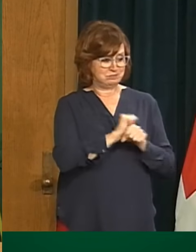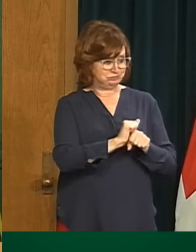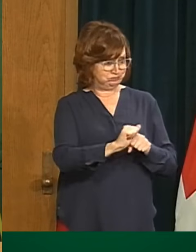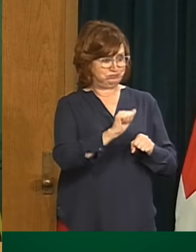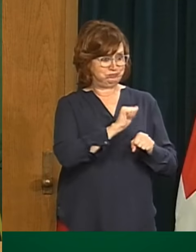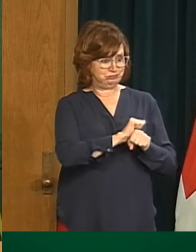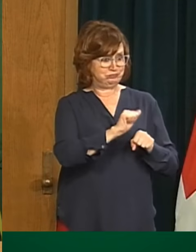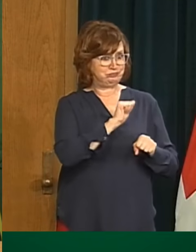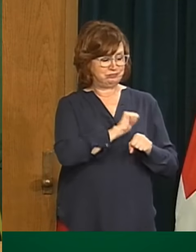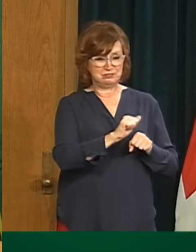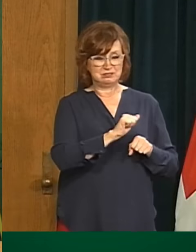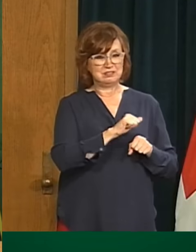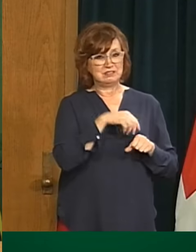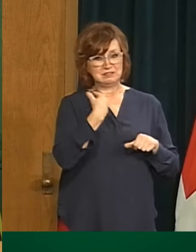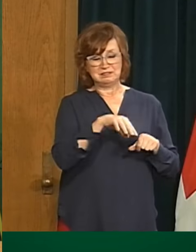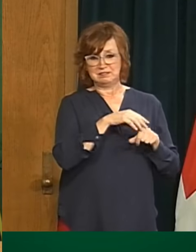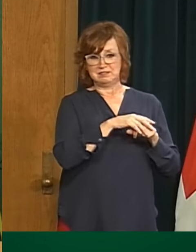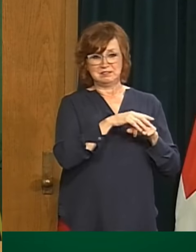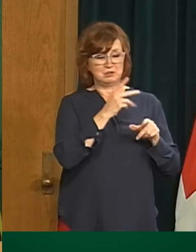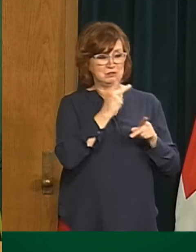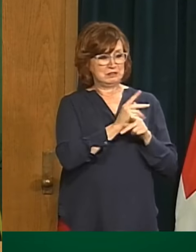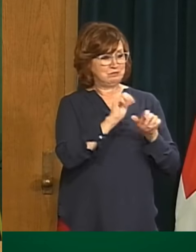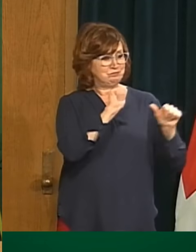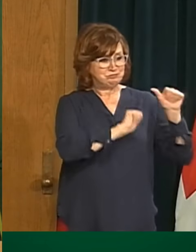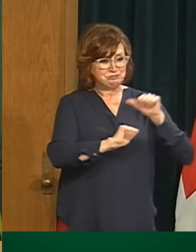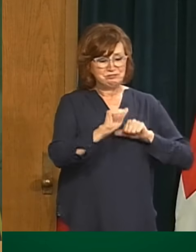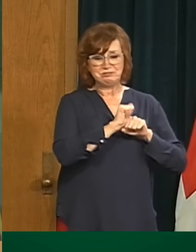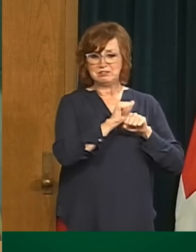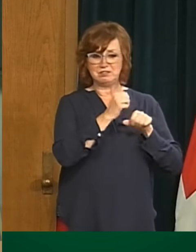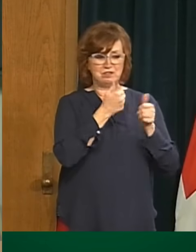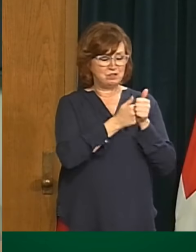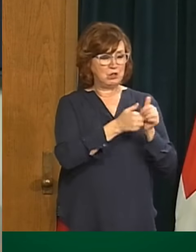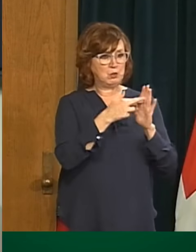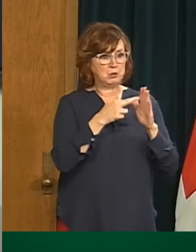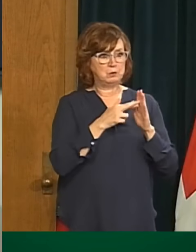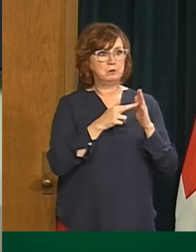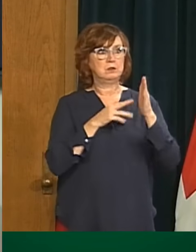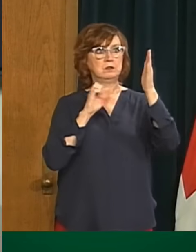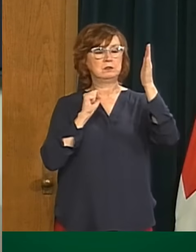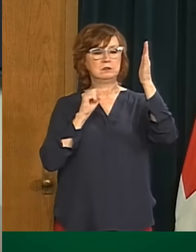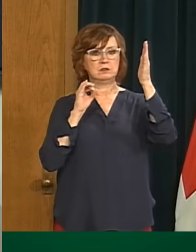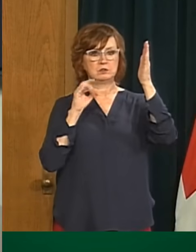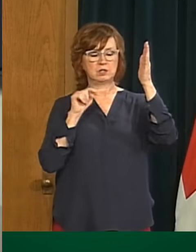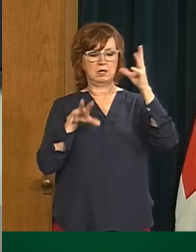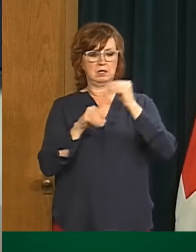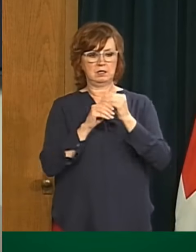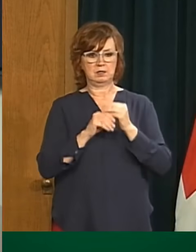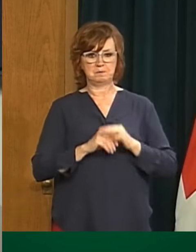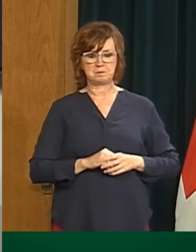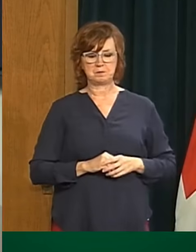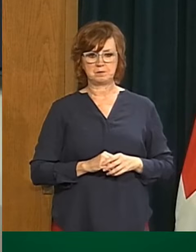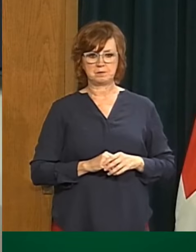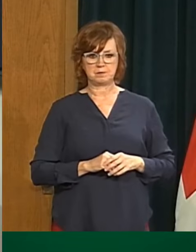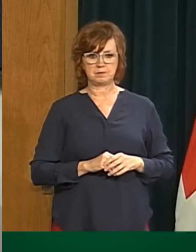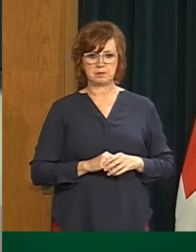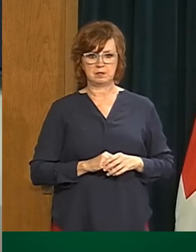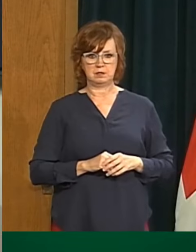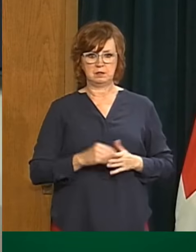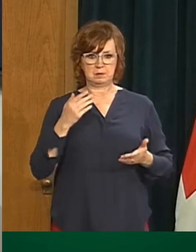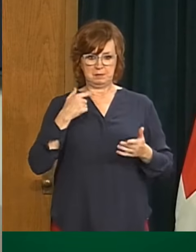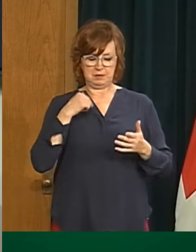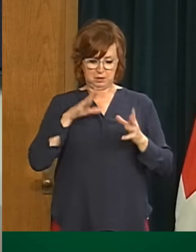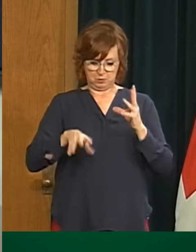to give some more detail on that. Sure, and I'll ask Susan to probably add to some of my explanation